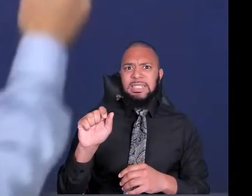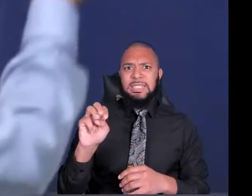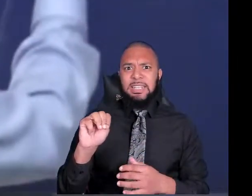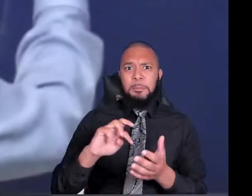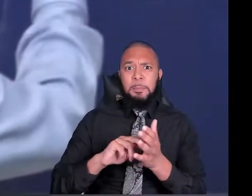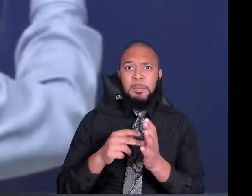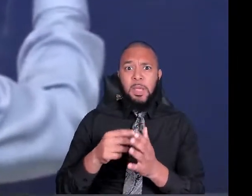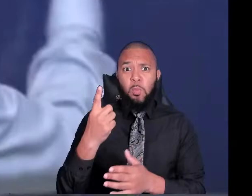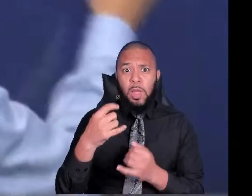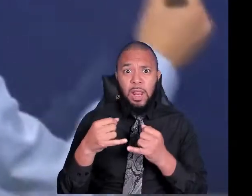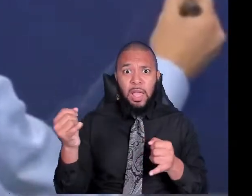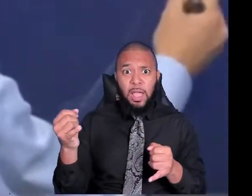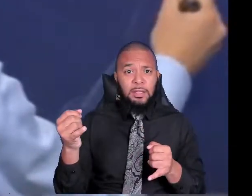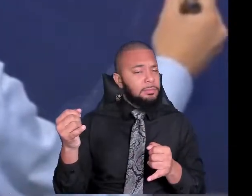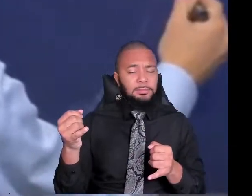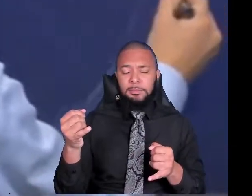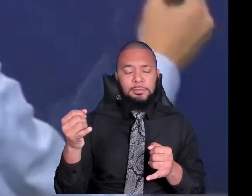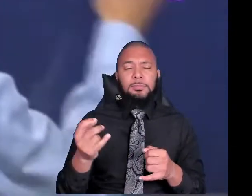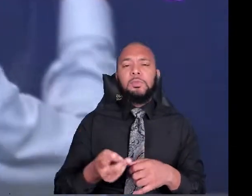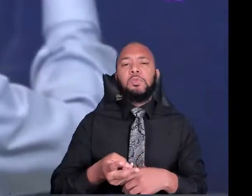it's two lines.